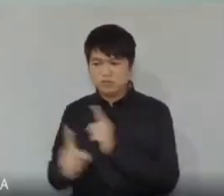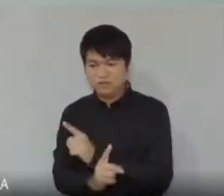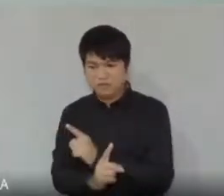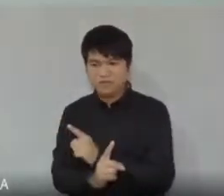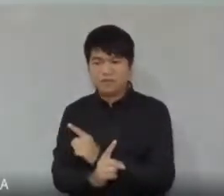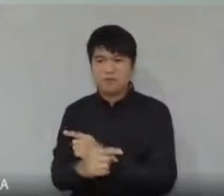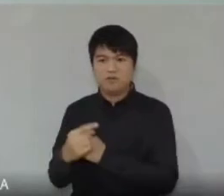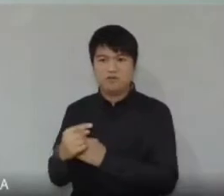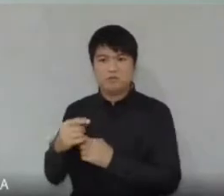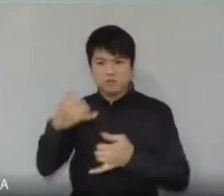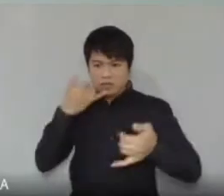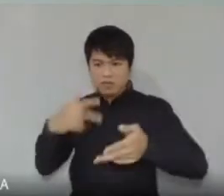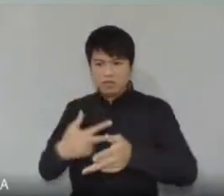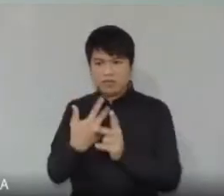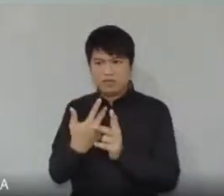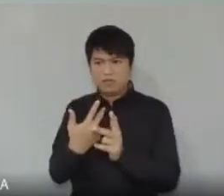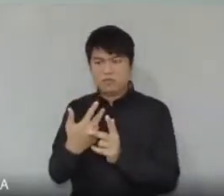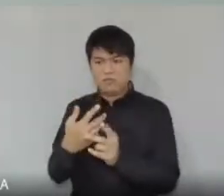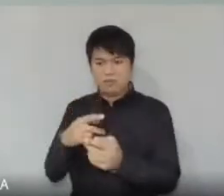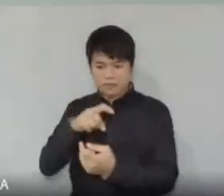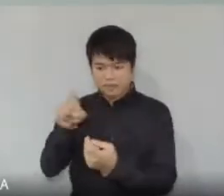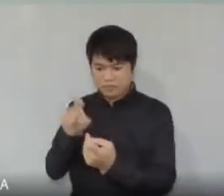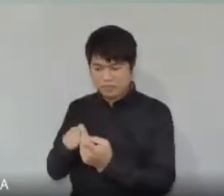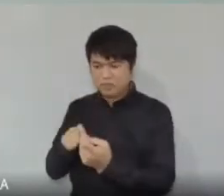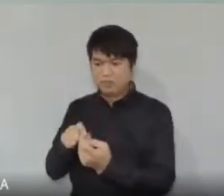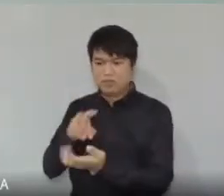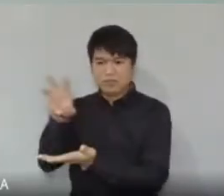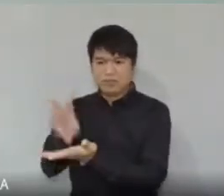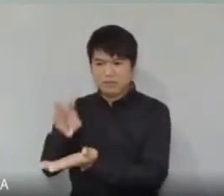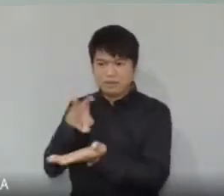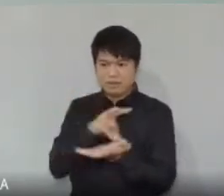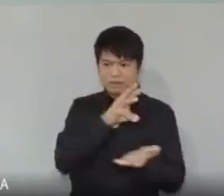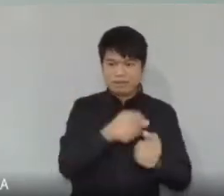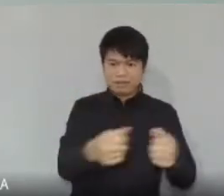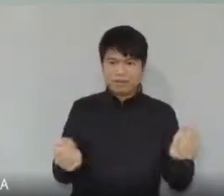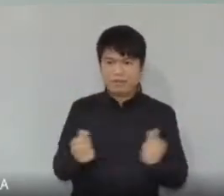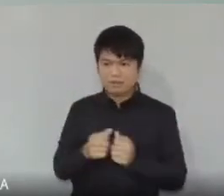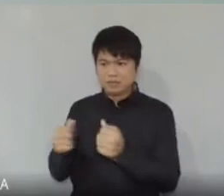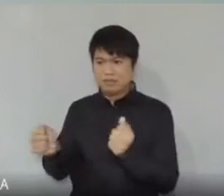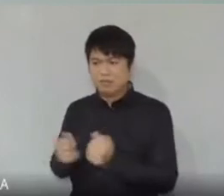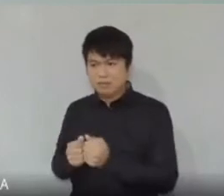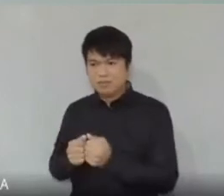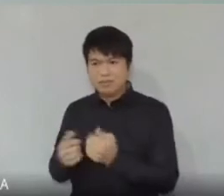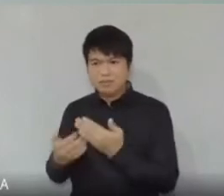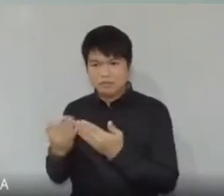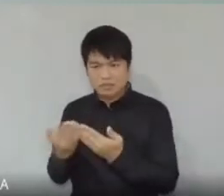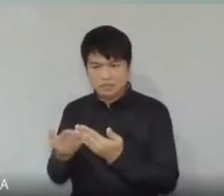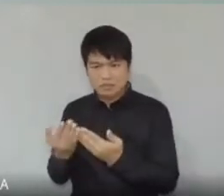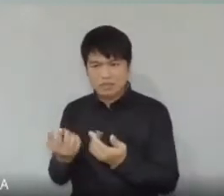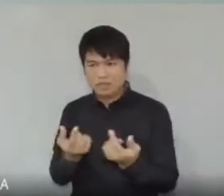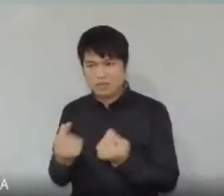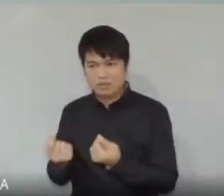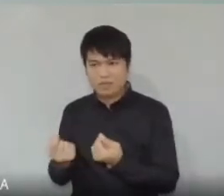Policy eCongress. Your inputs and experiences will be the building blocks of this endeavor.